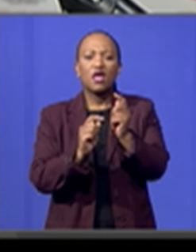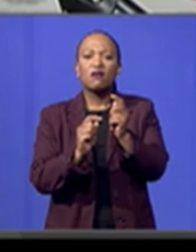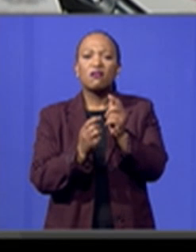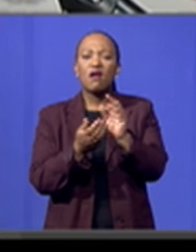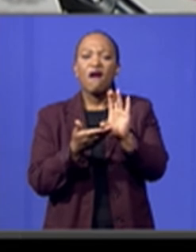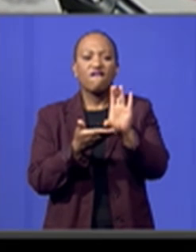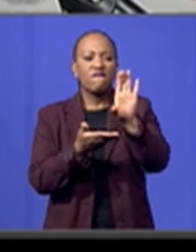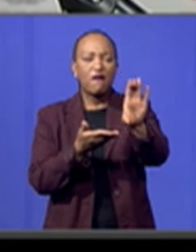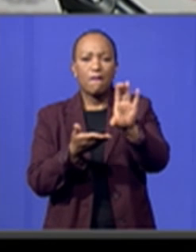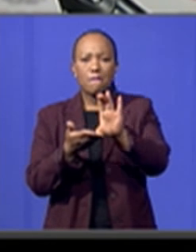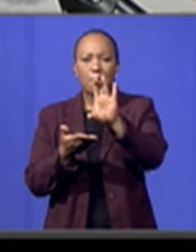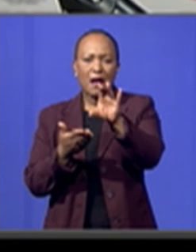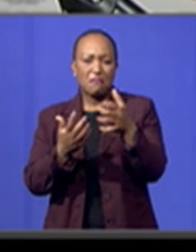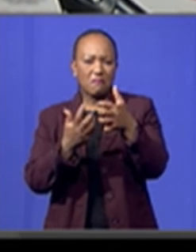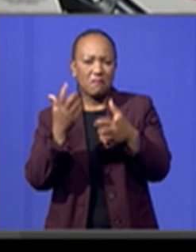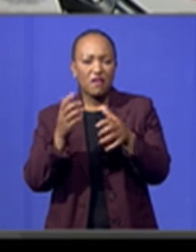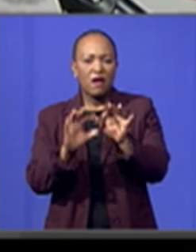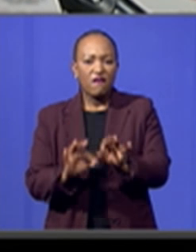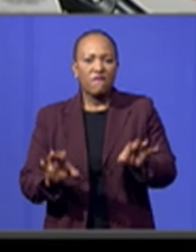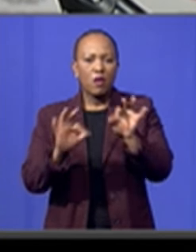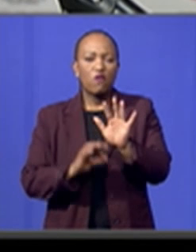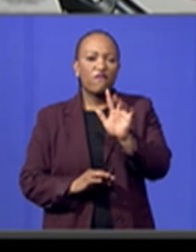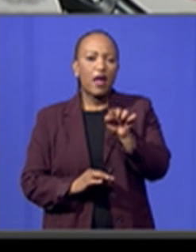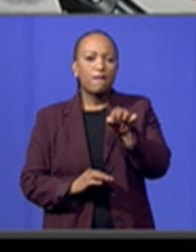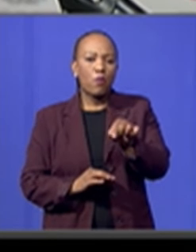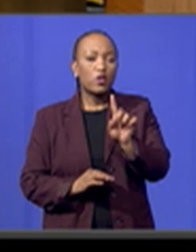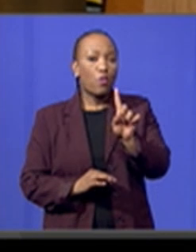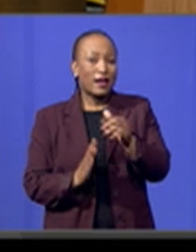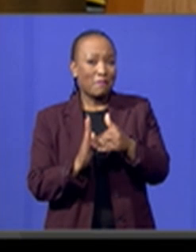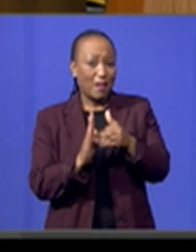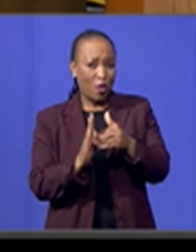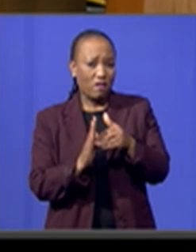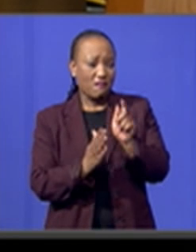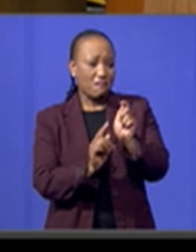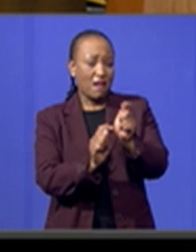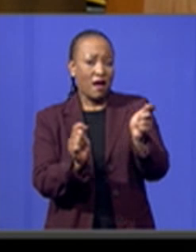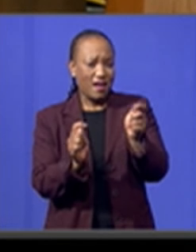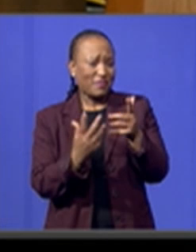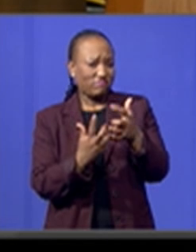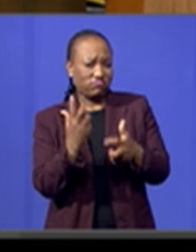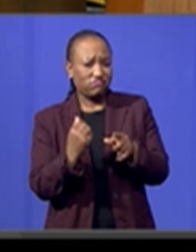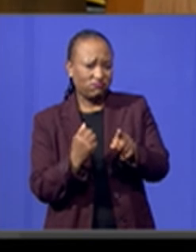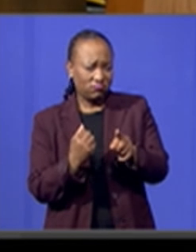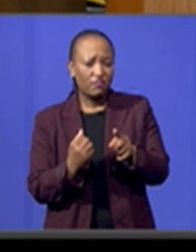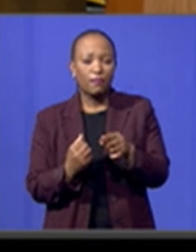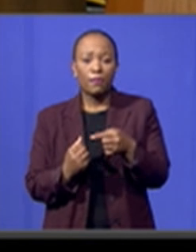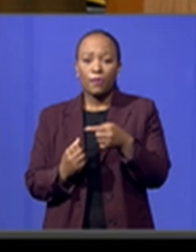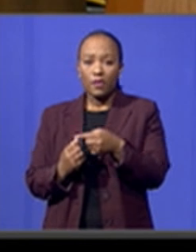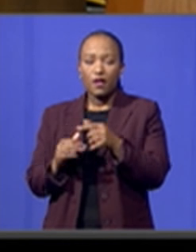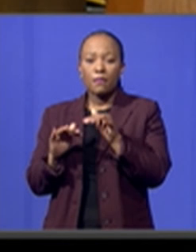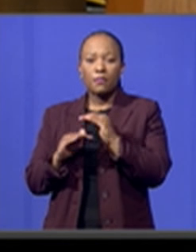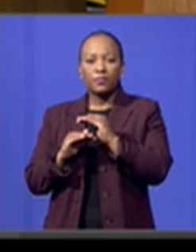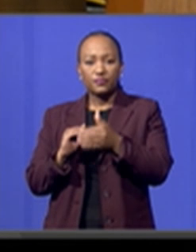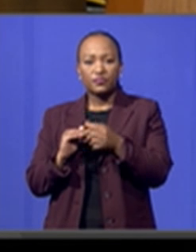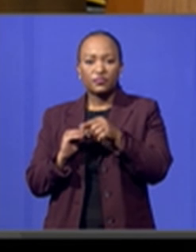an estimated value of approximately 5.1 billion rands. Dipalopalo tse di rebotswe ke setheo se se farologaneng